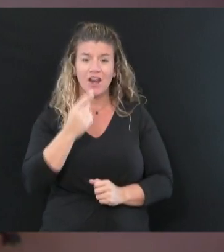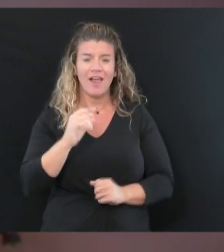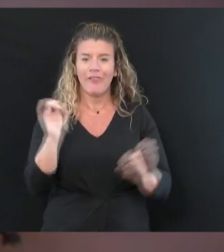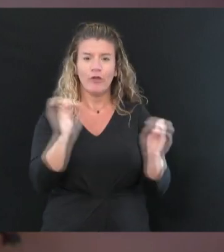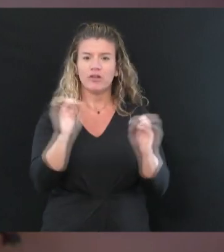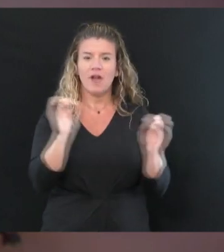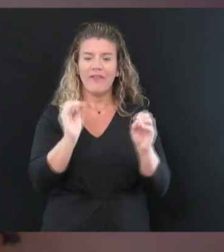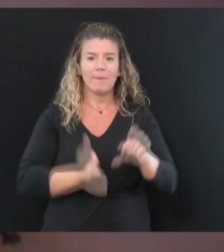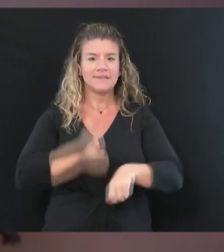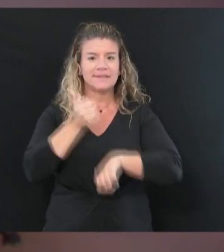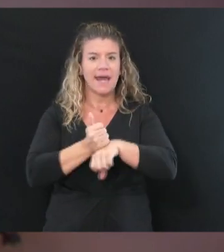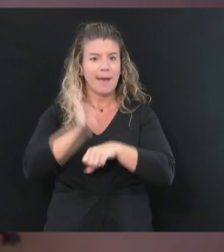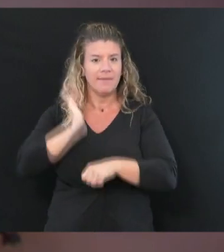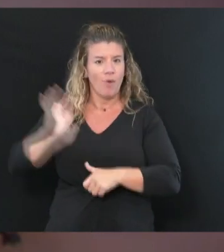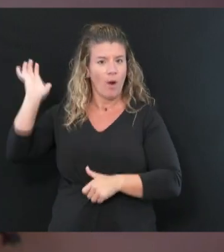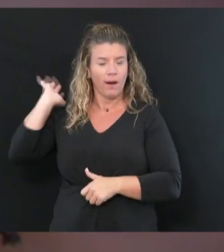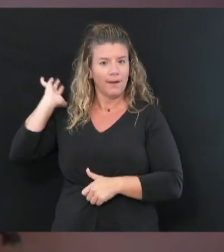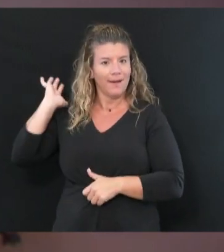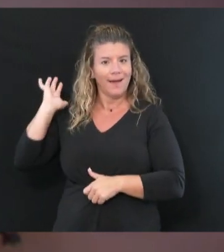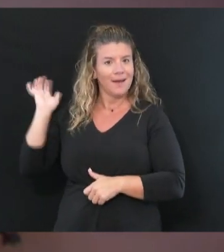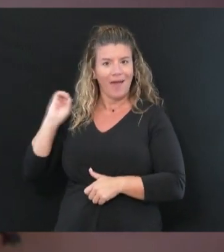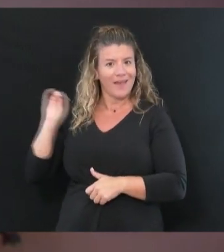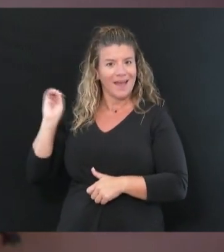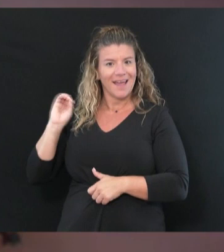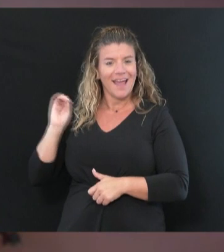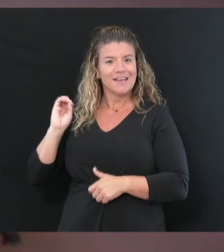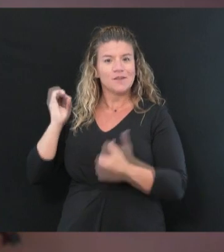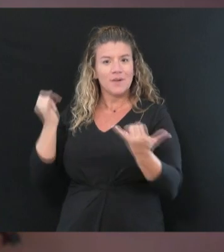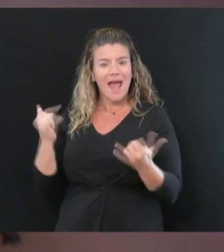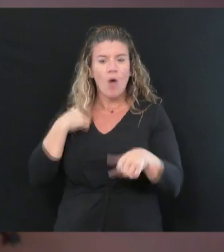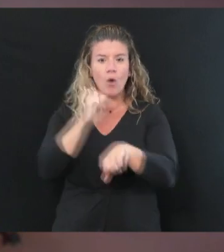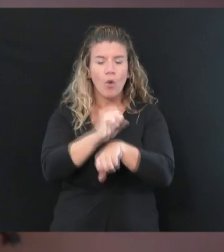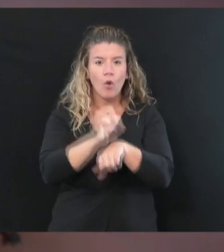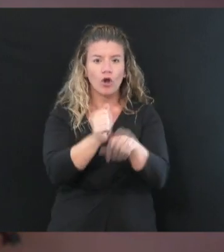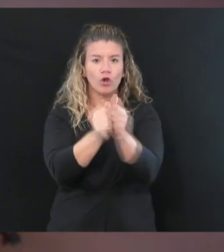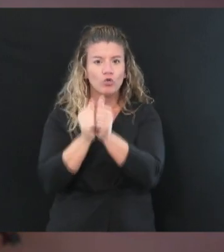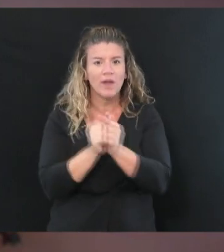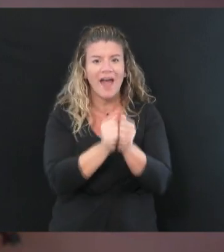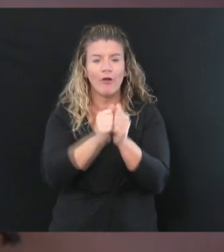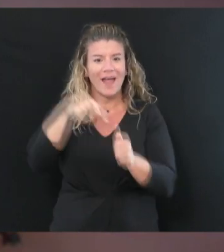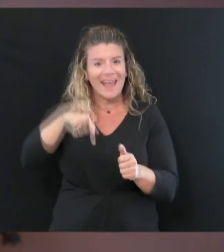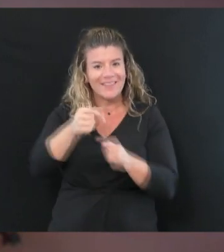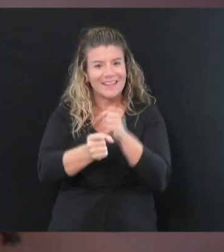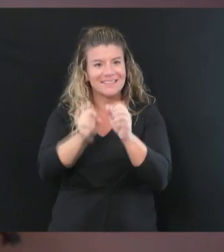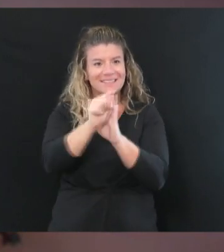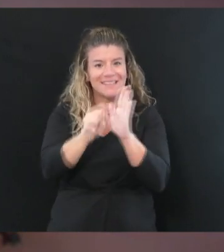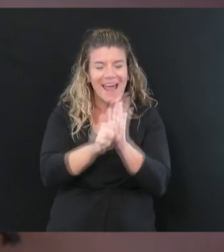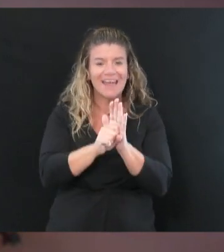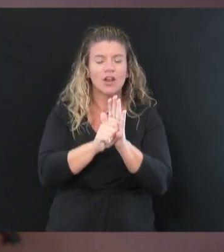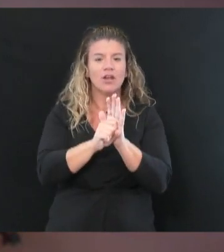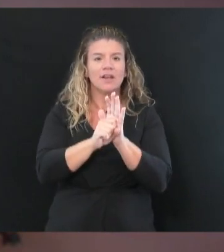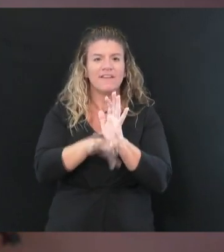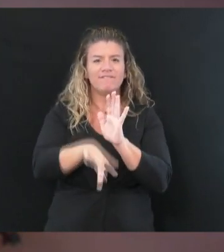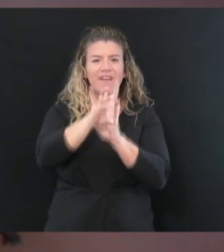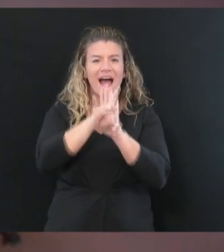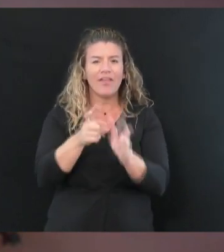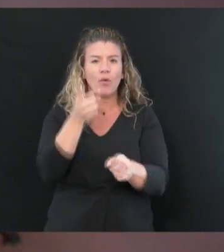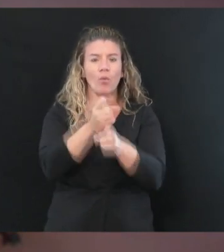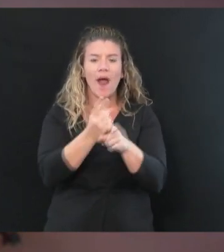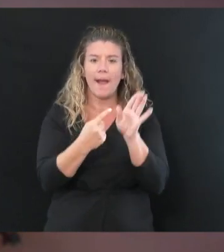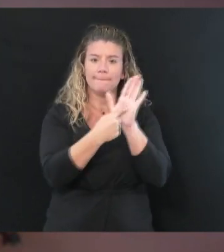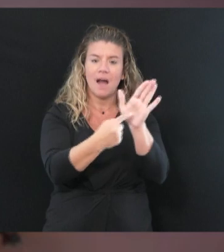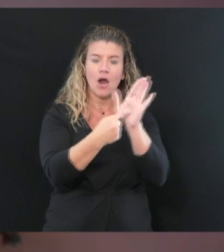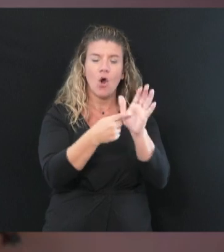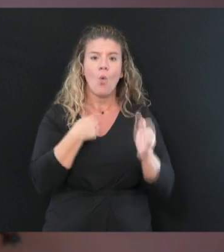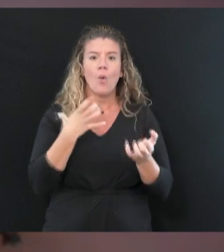group trying to work with each other around the country and within the state to come up with the right model so that we balance that protection of